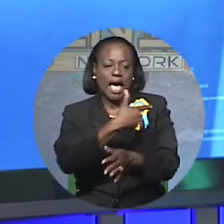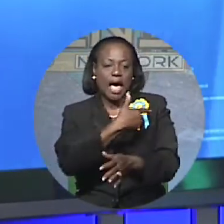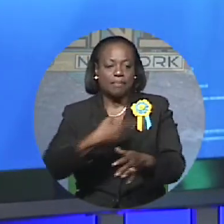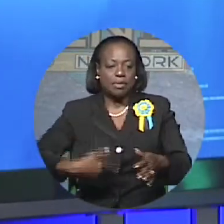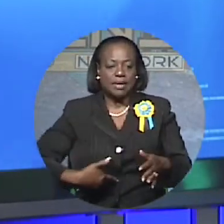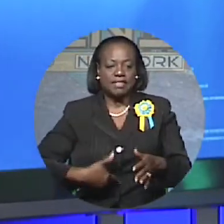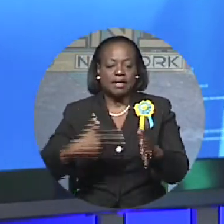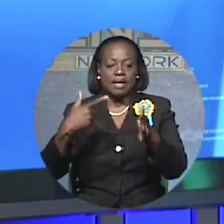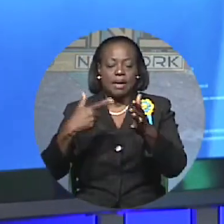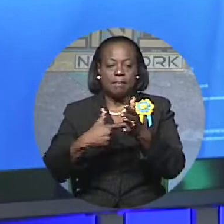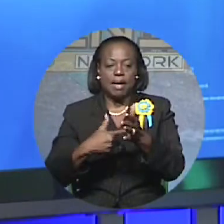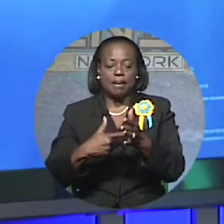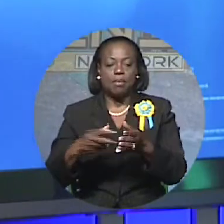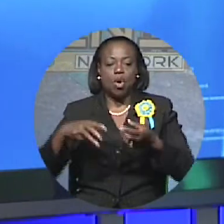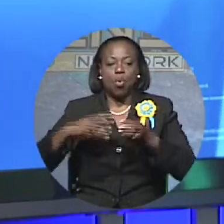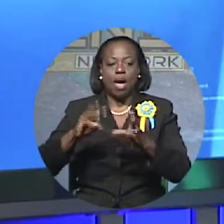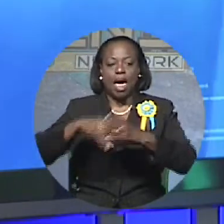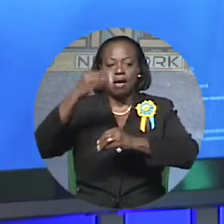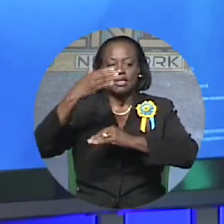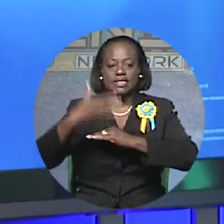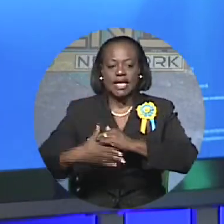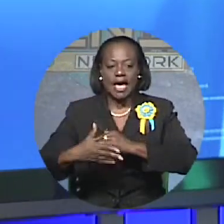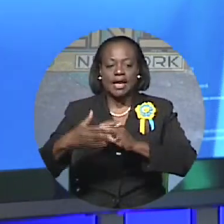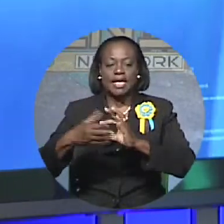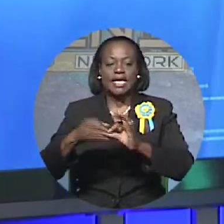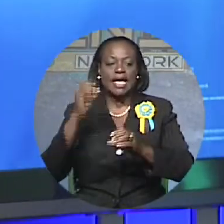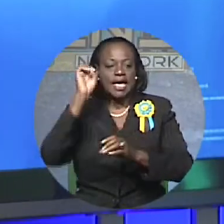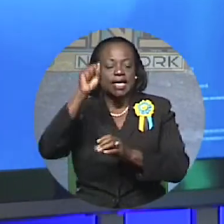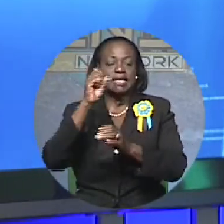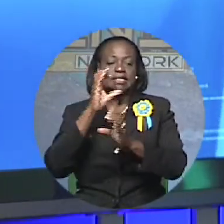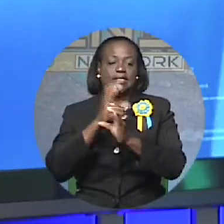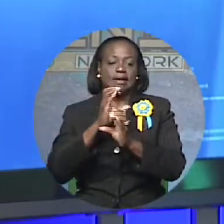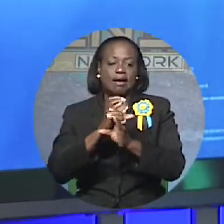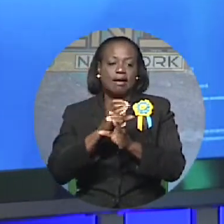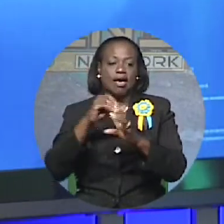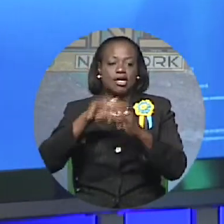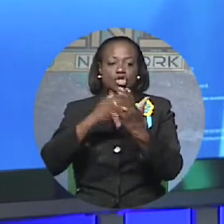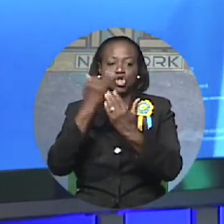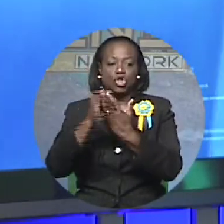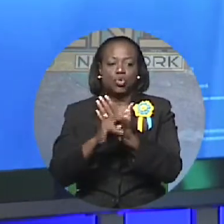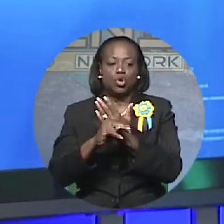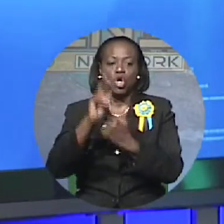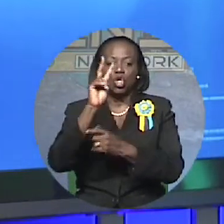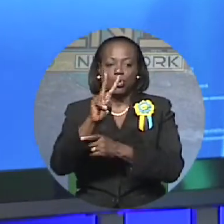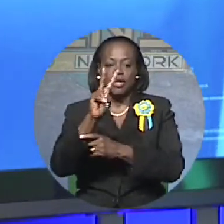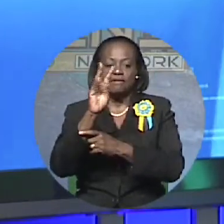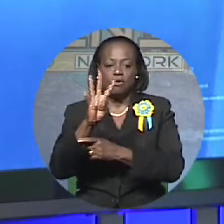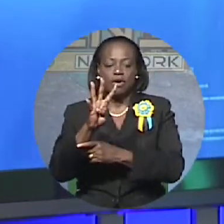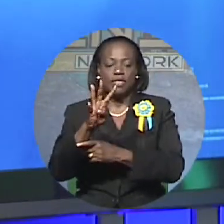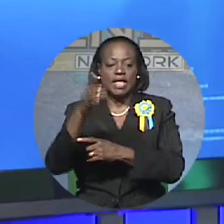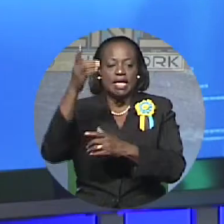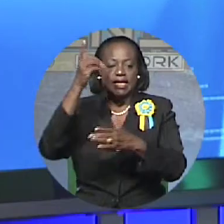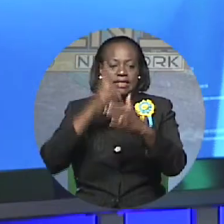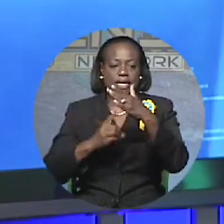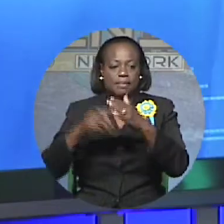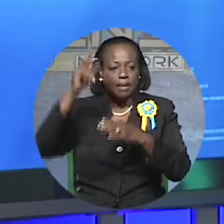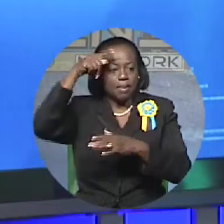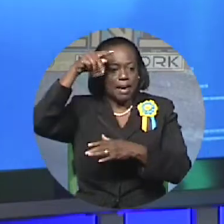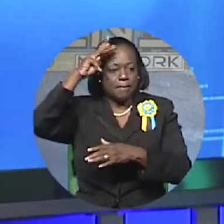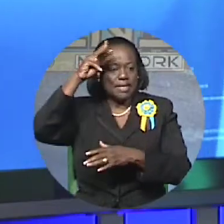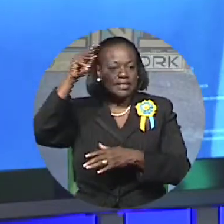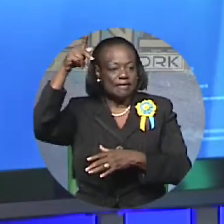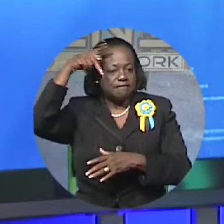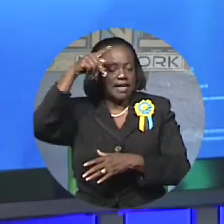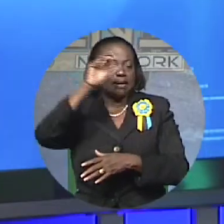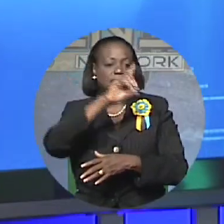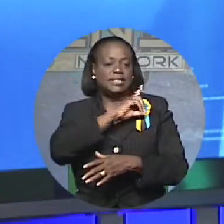outside of a vehicle at the rear of the Prince Charles Shopping Centre. That was back on June 24th. Deputy Prime Minister Philip Davis told our news team